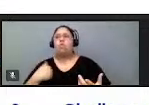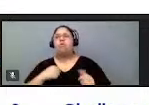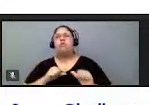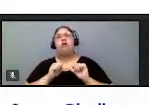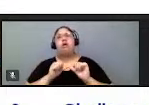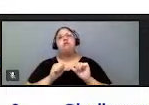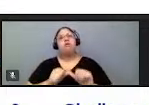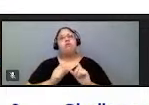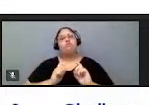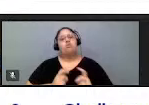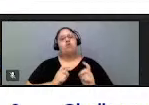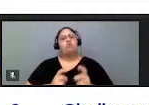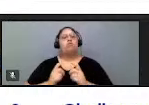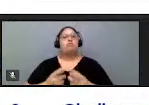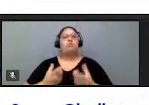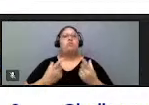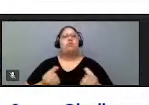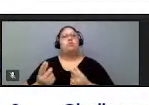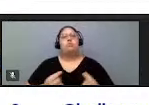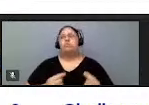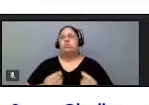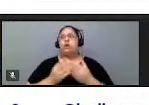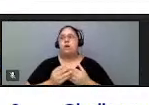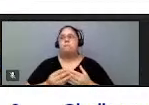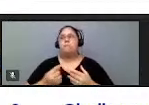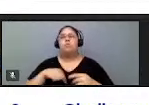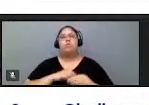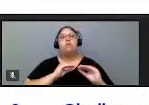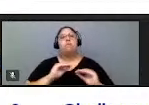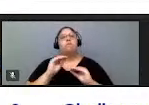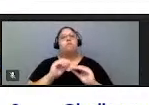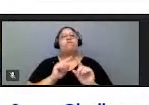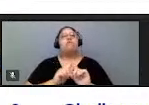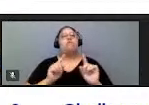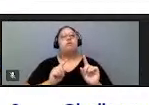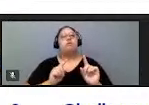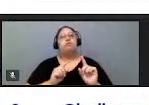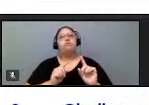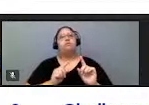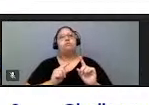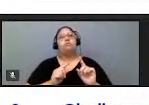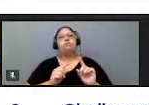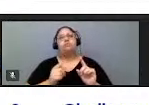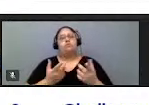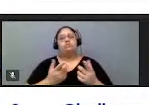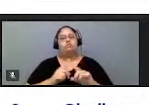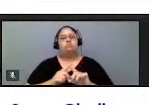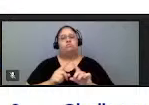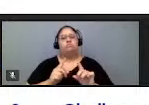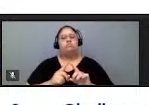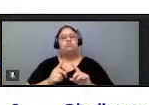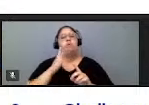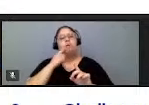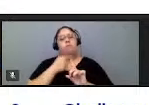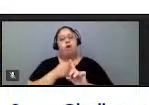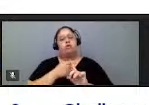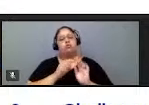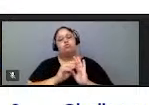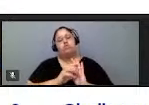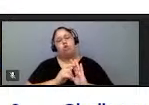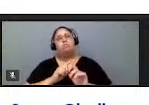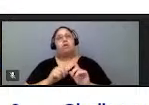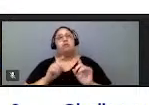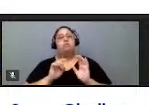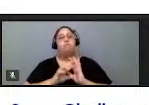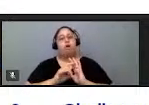with the numbers that we were moving as if that was the market and the target whereas the market was